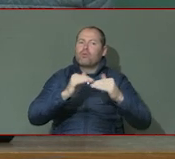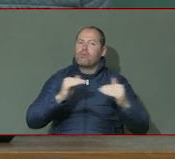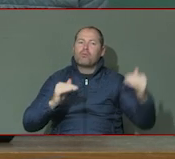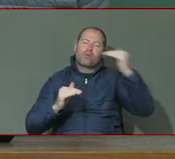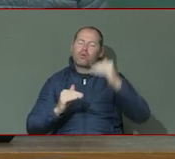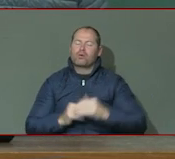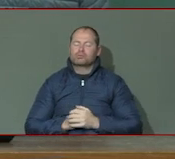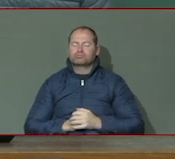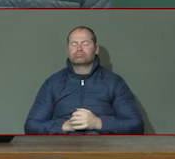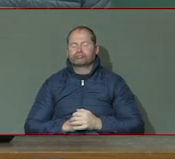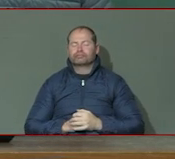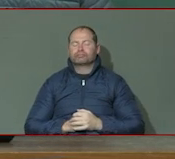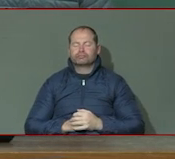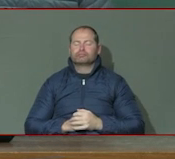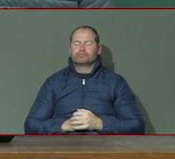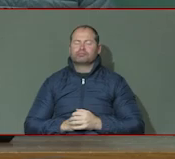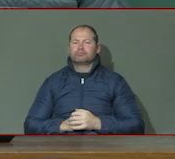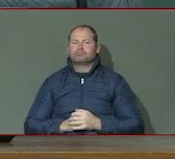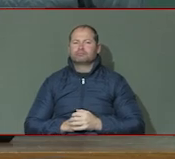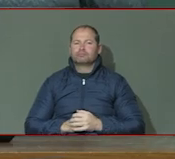The net asset value of